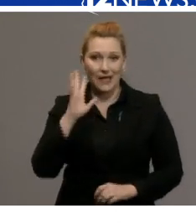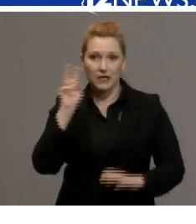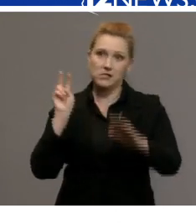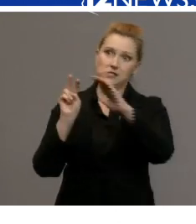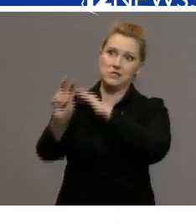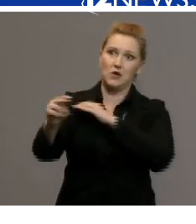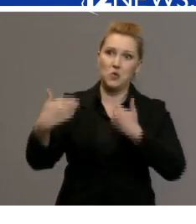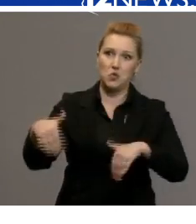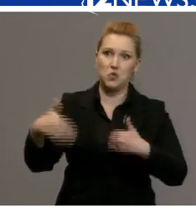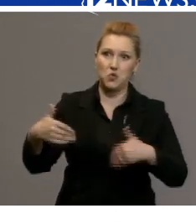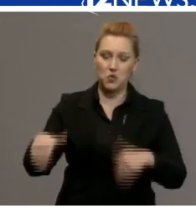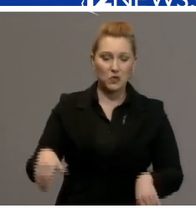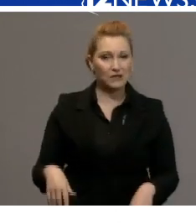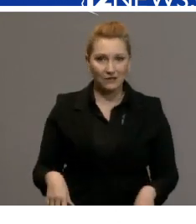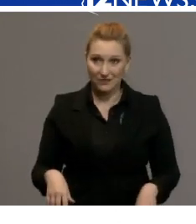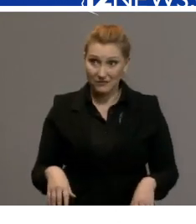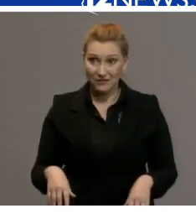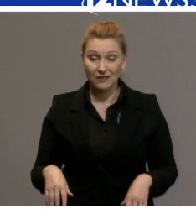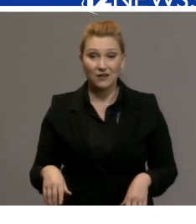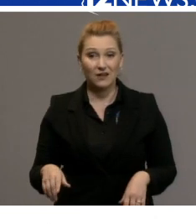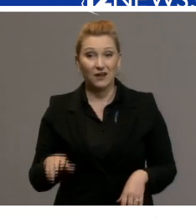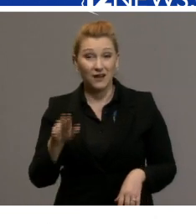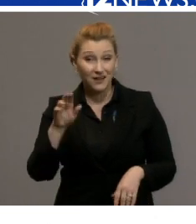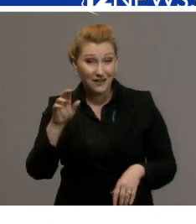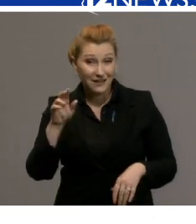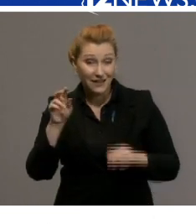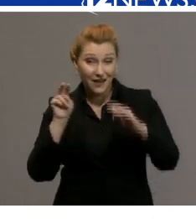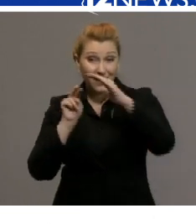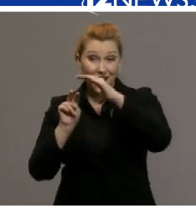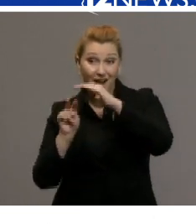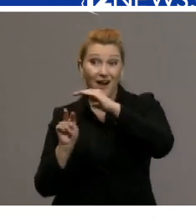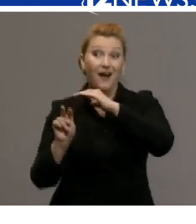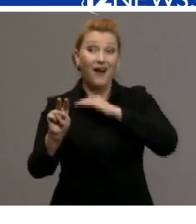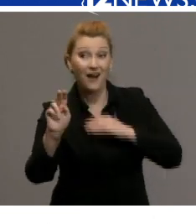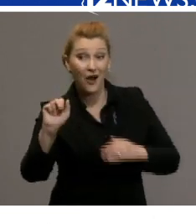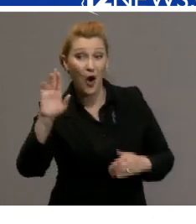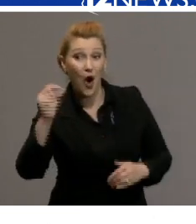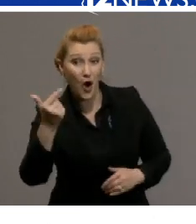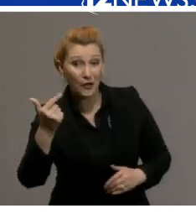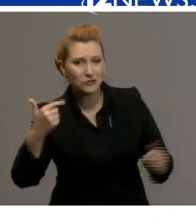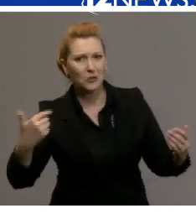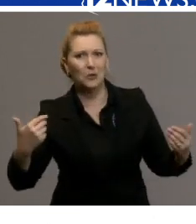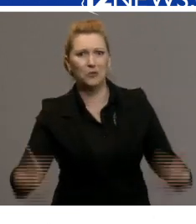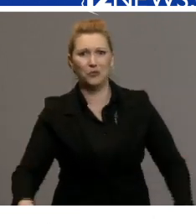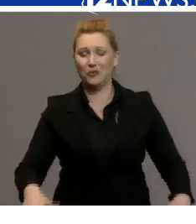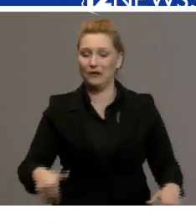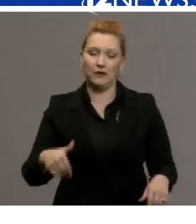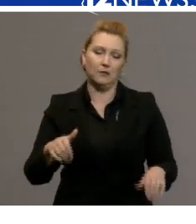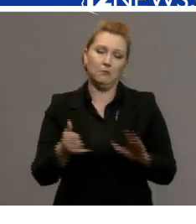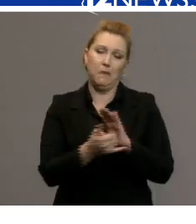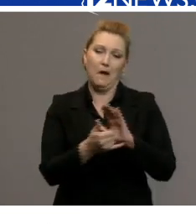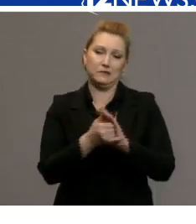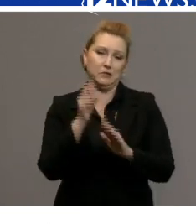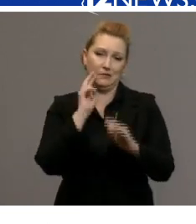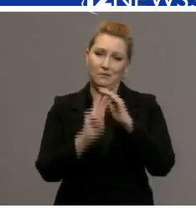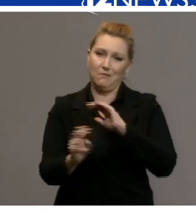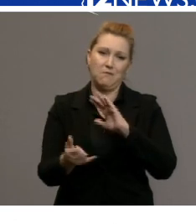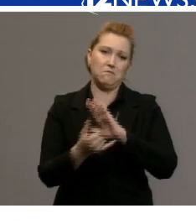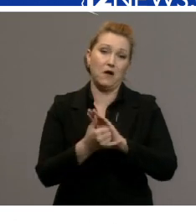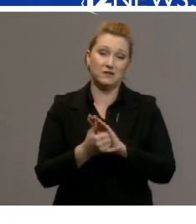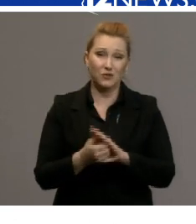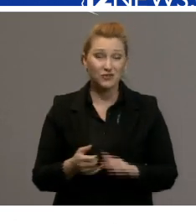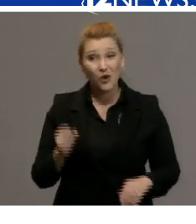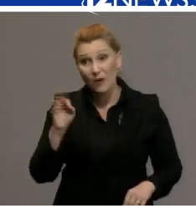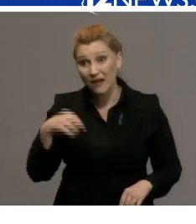And the August date for the NFL is even beyond that. So I would only be guessing right now to